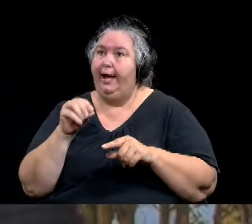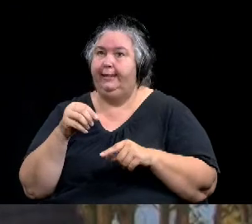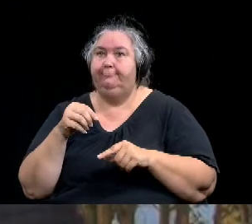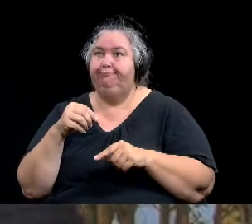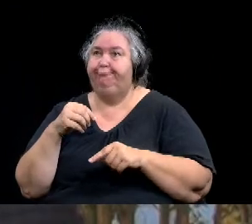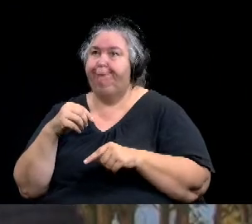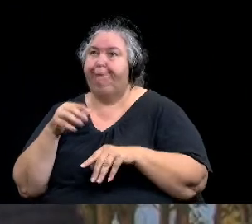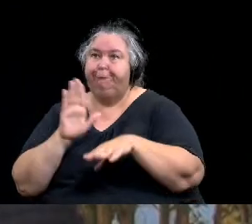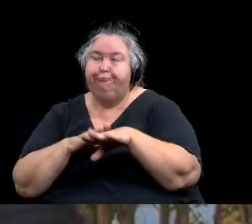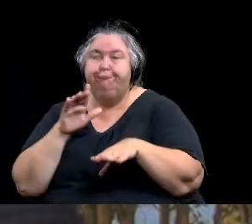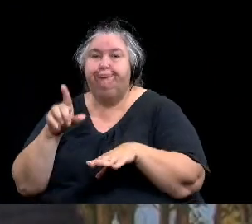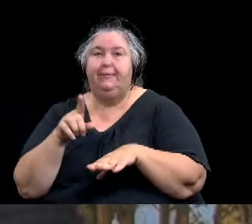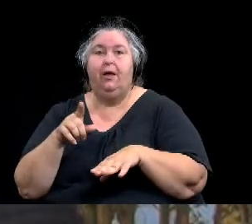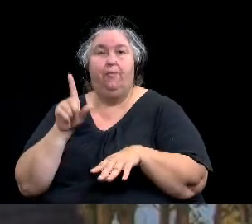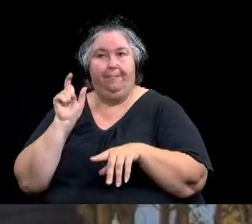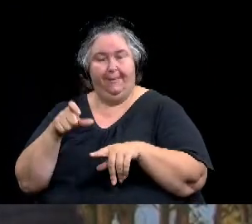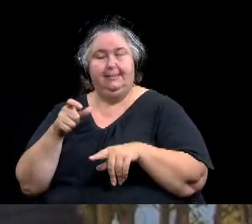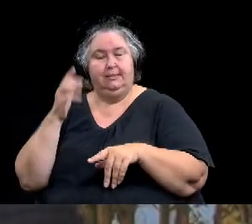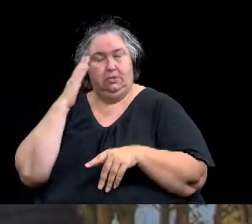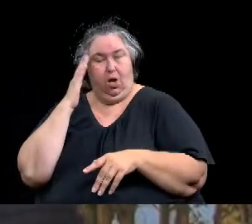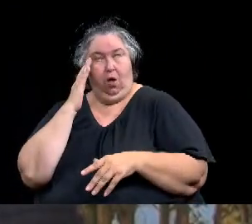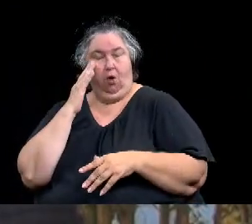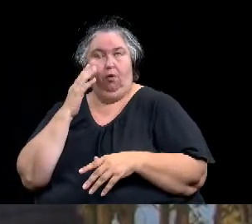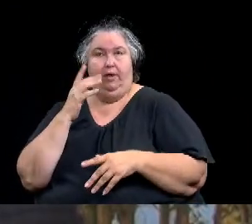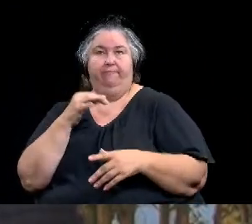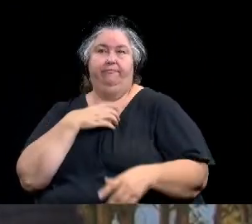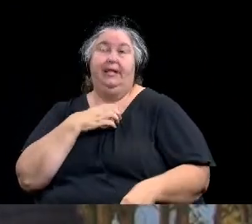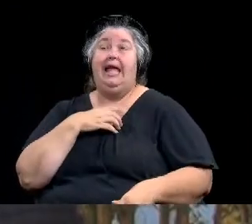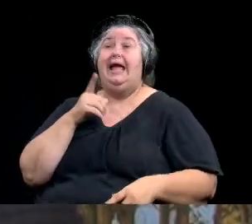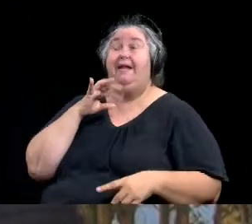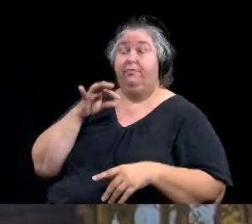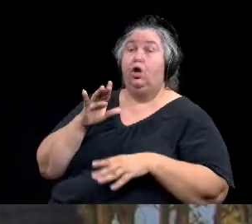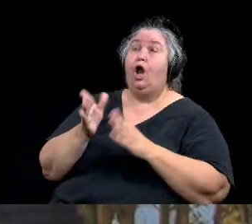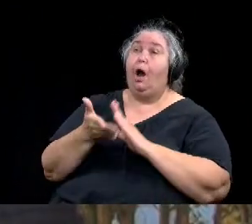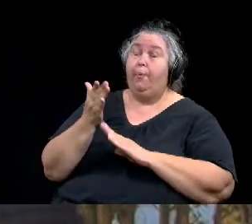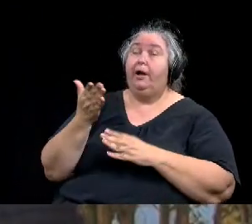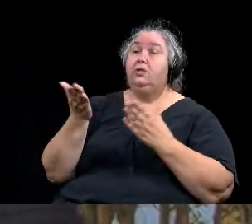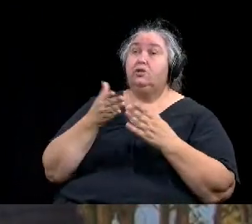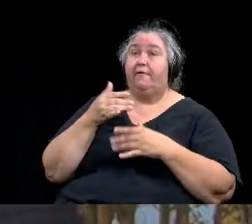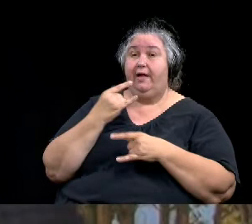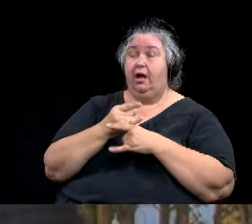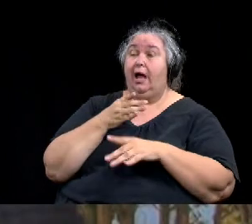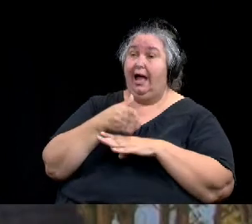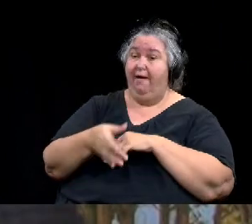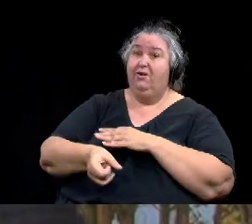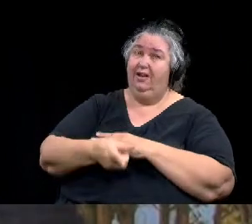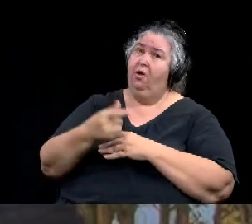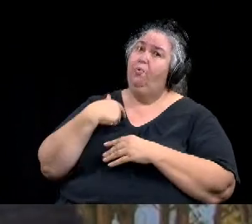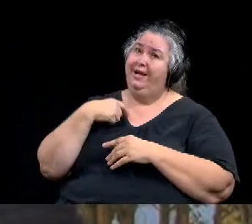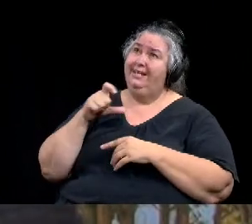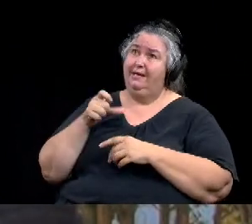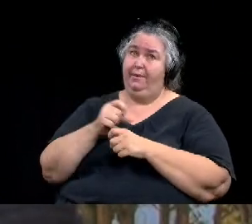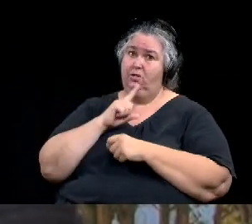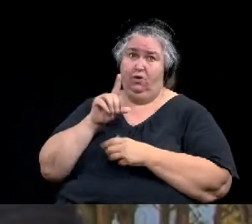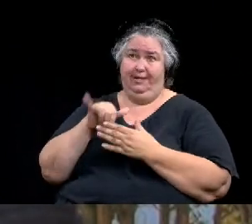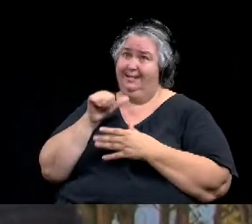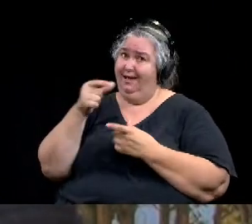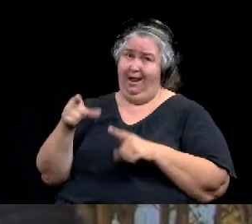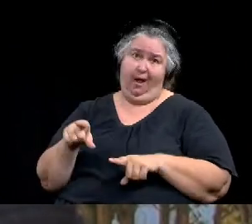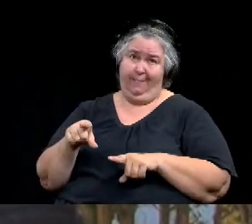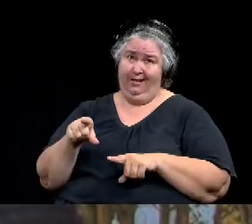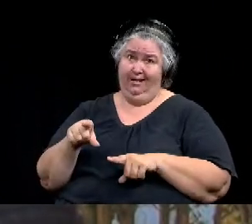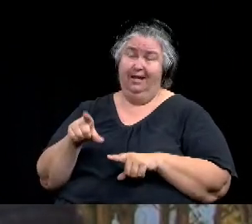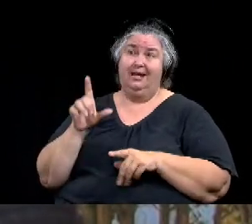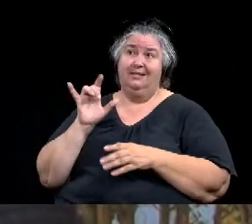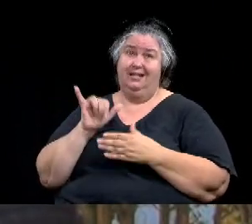know, particularly if they're operating and serving alcohol after 11 p.m. We really need to be sure that that's not happening, because that's